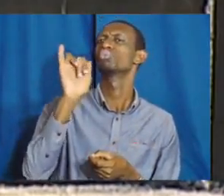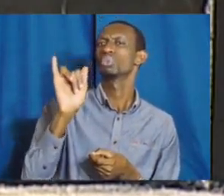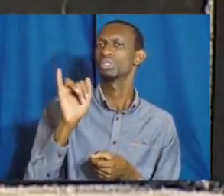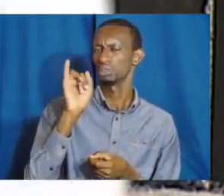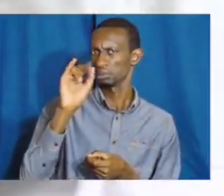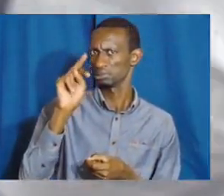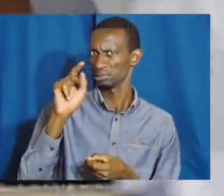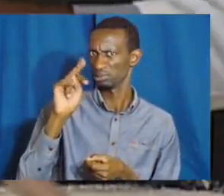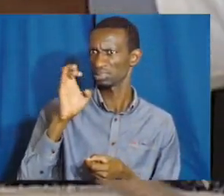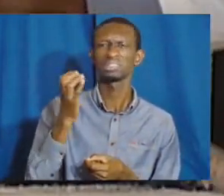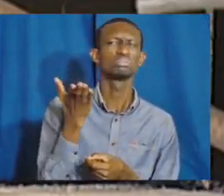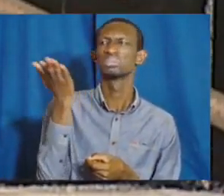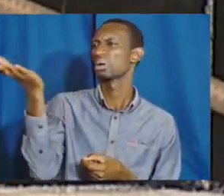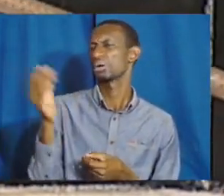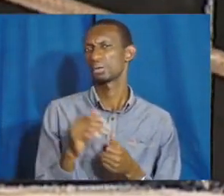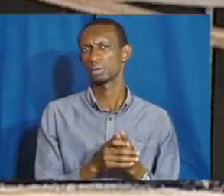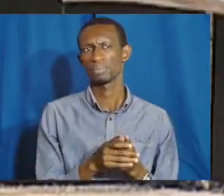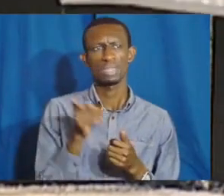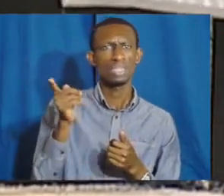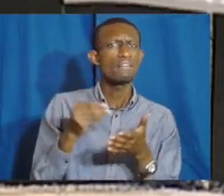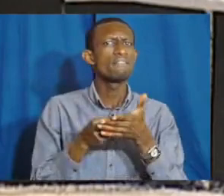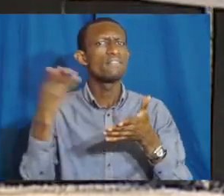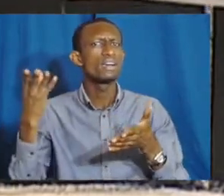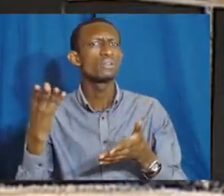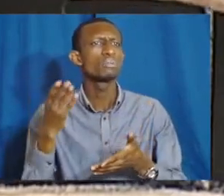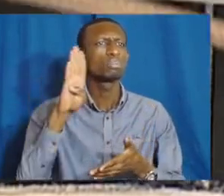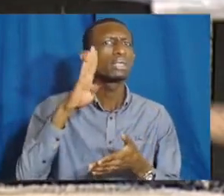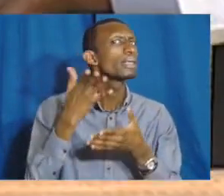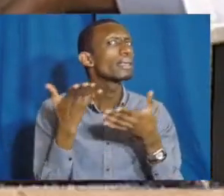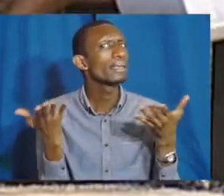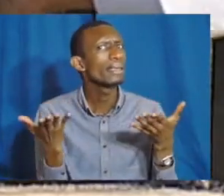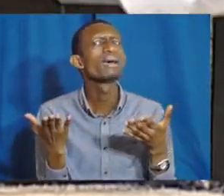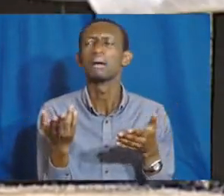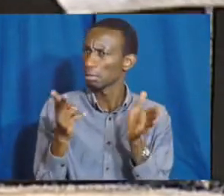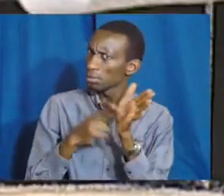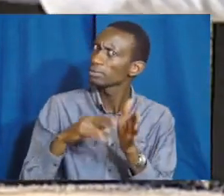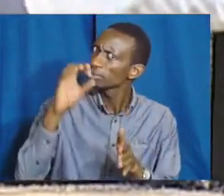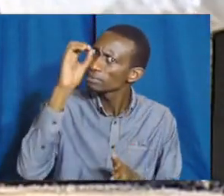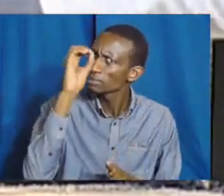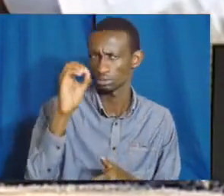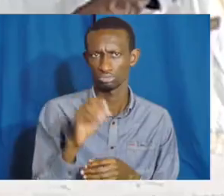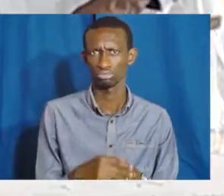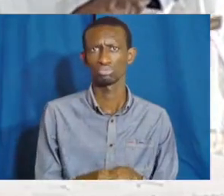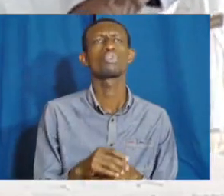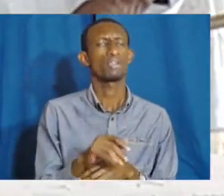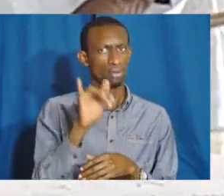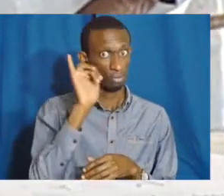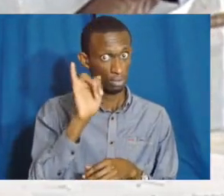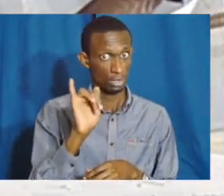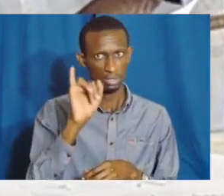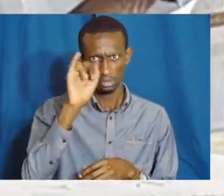You just come here and see. What is the value of b? It is 0. Our y-intercept